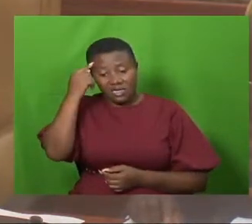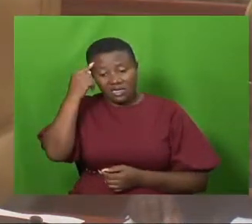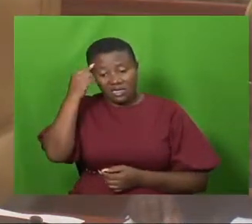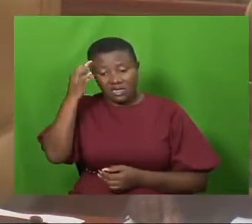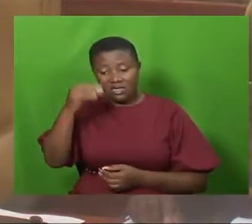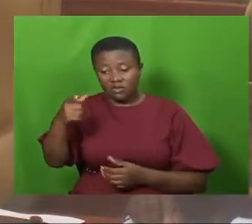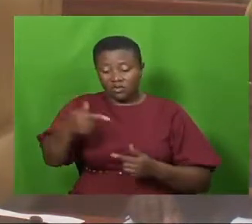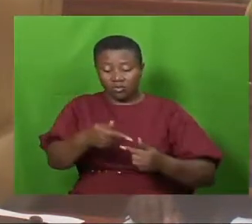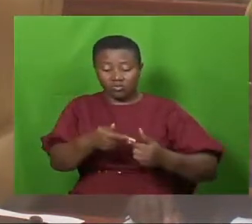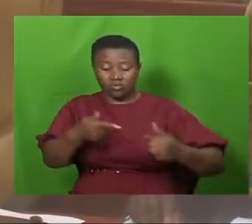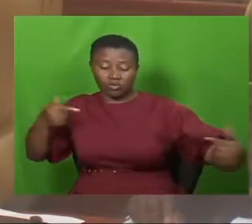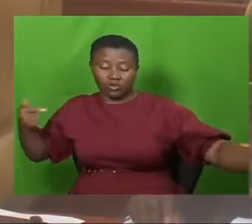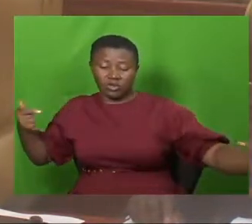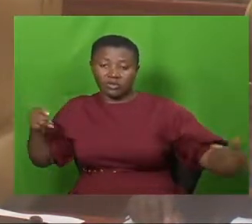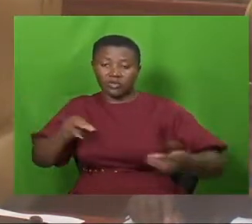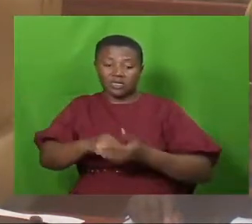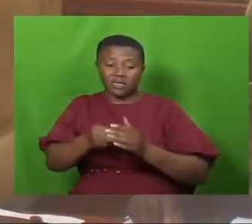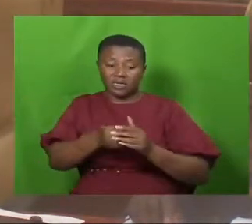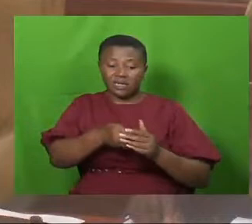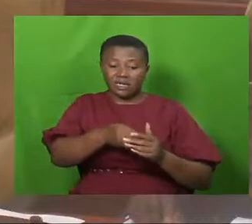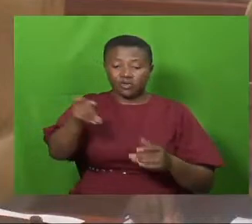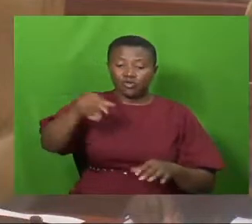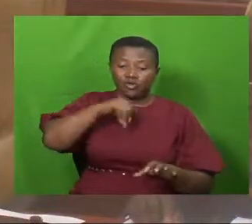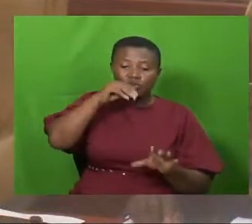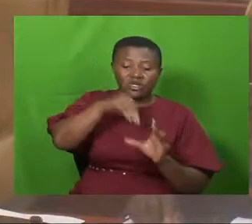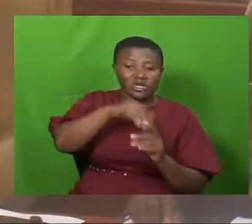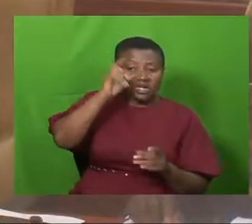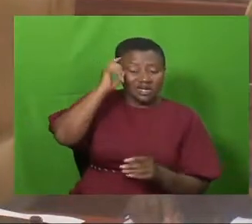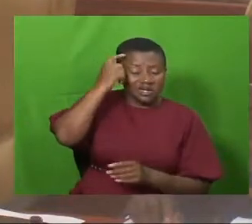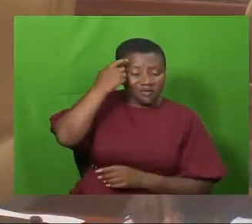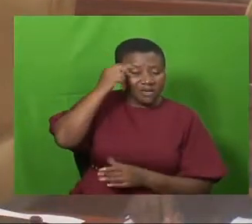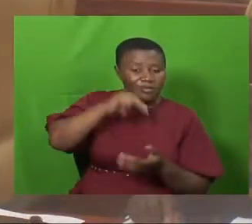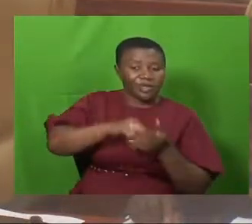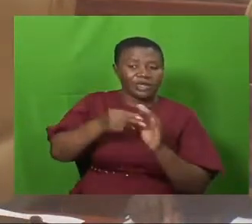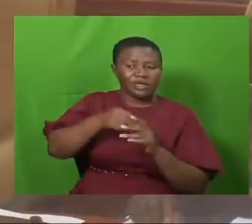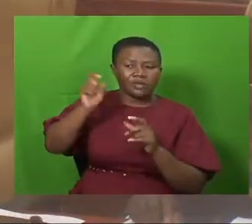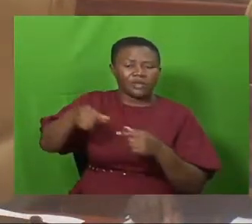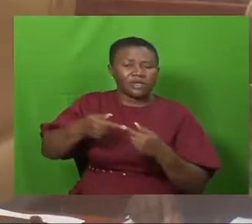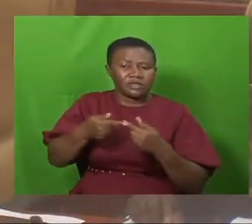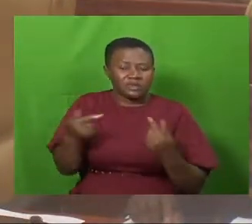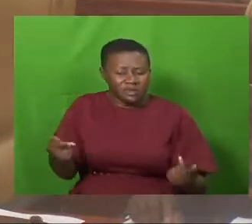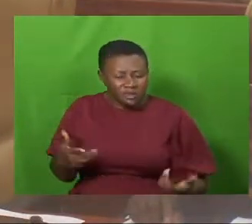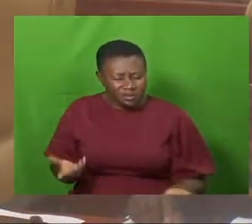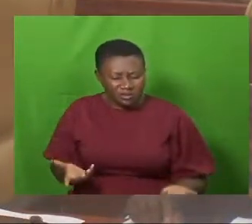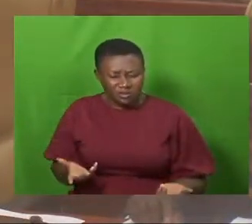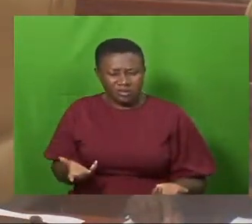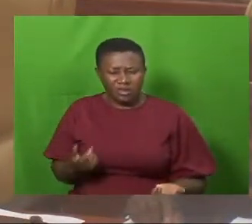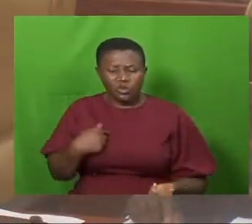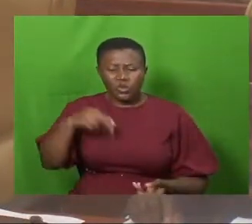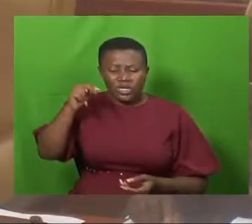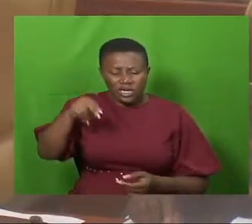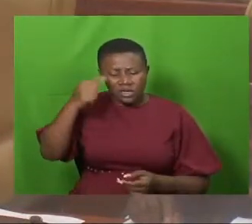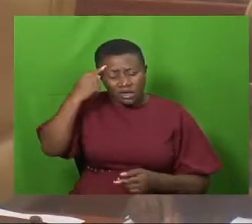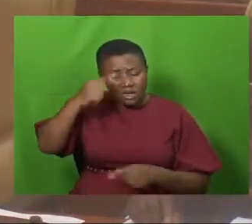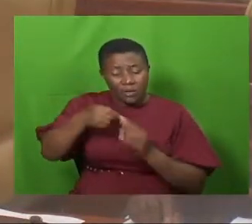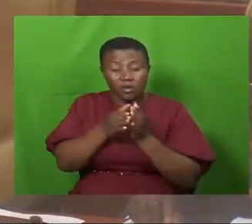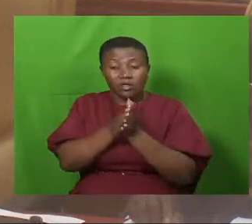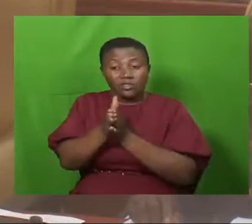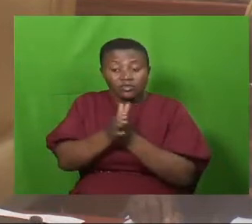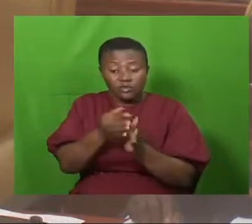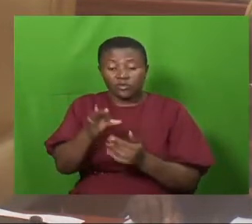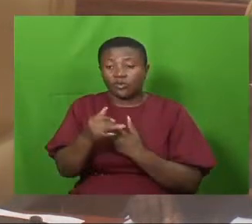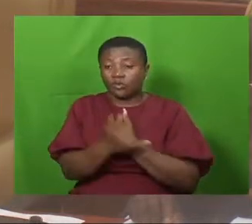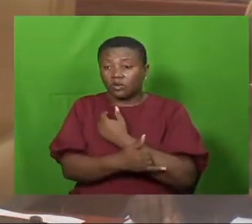oppose everything. But we need to move beyond that and think about the interests of our country. Yes, we are in a